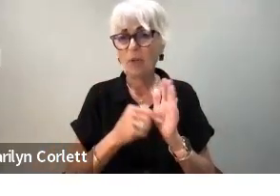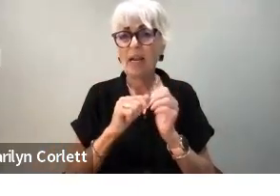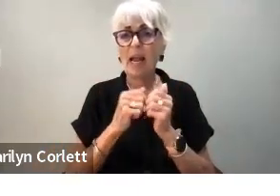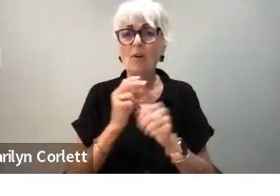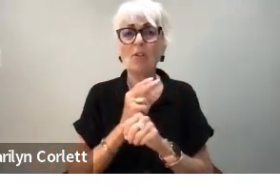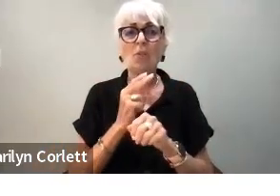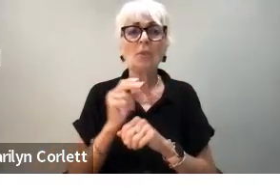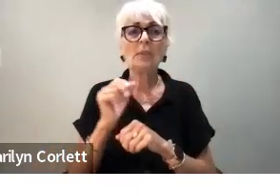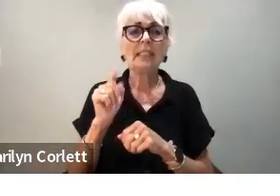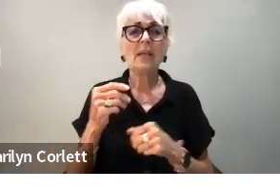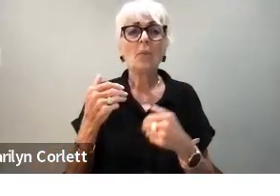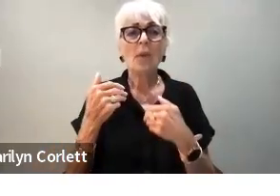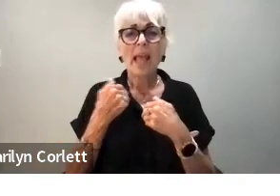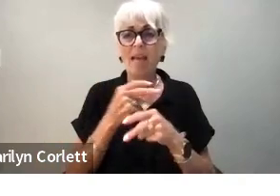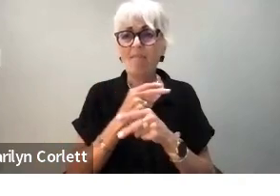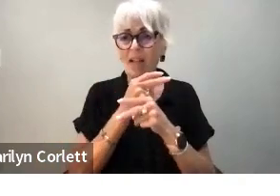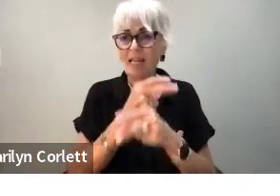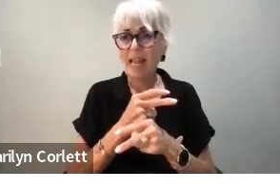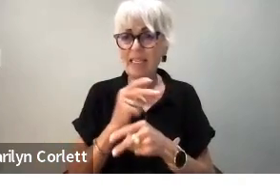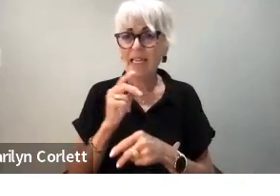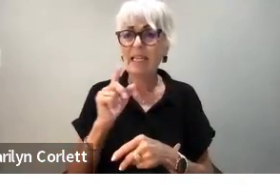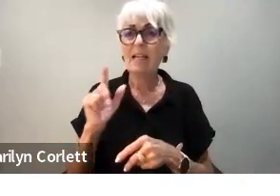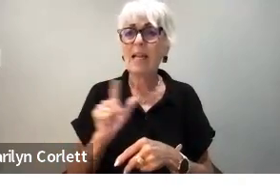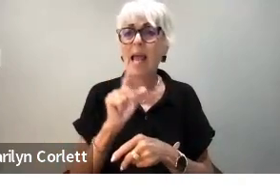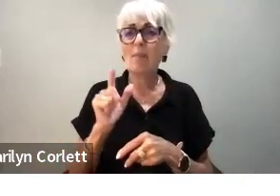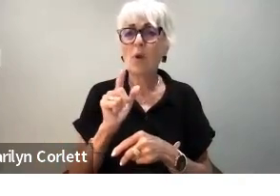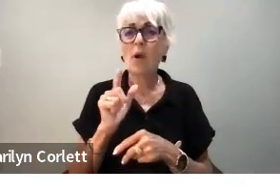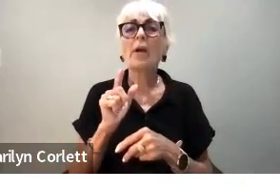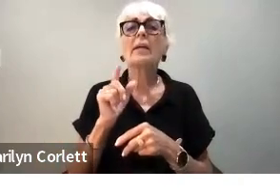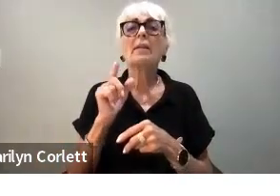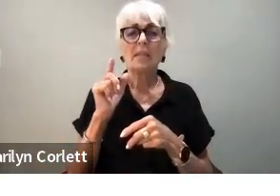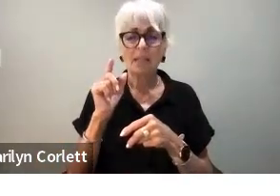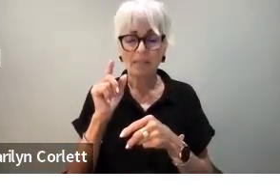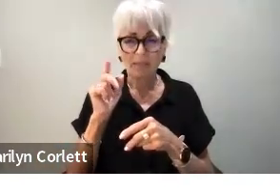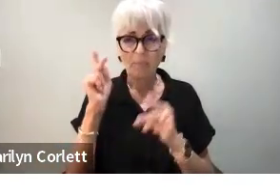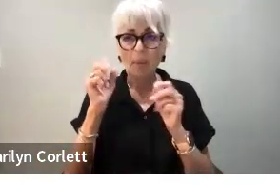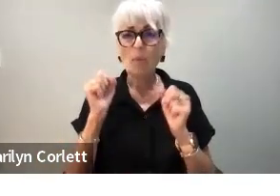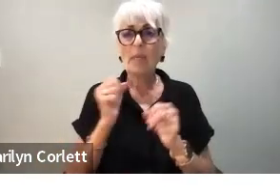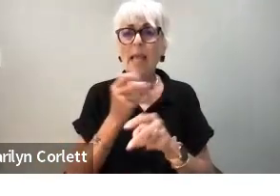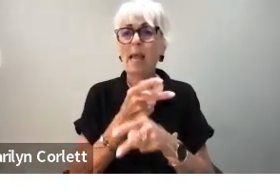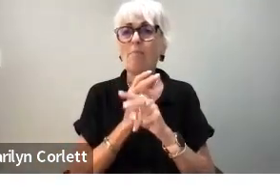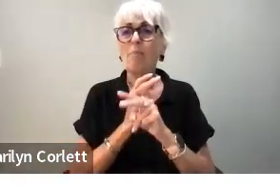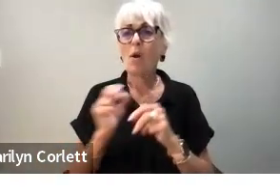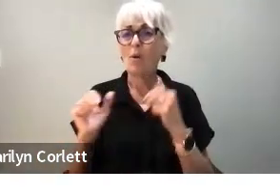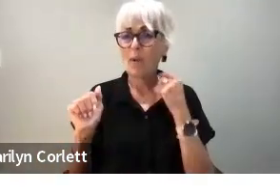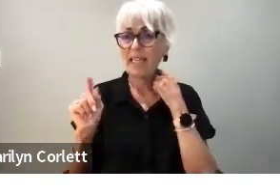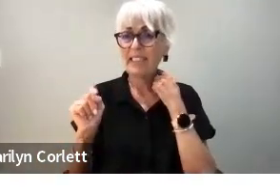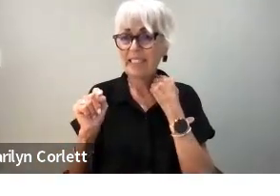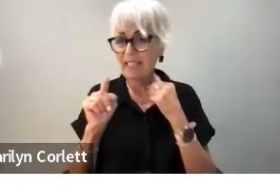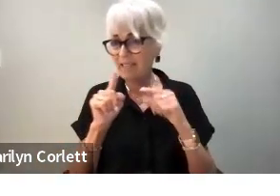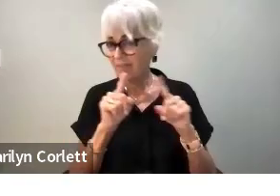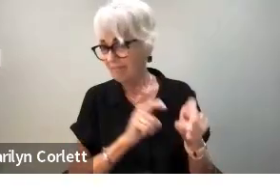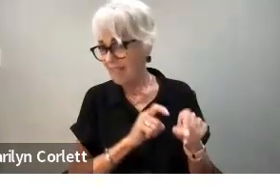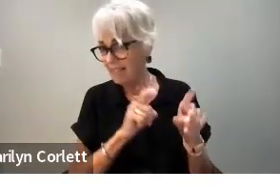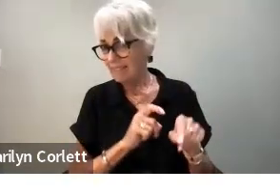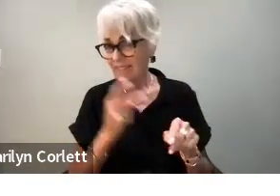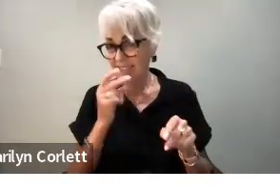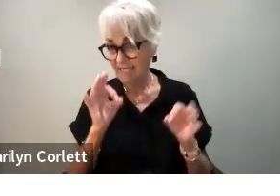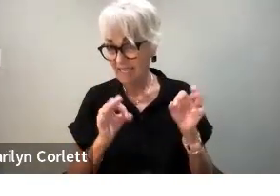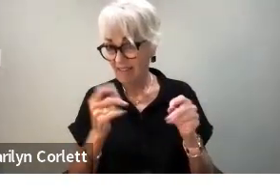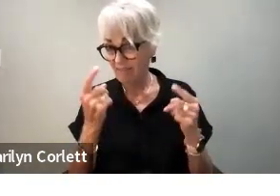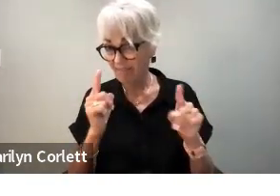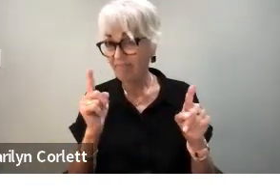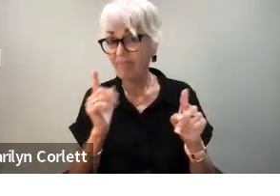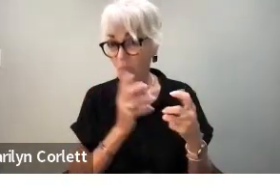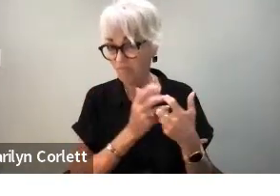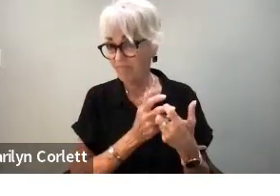loan program or a lending library where folks are allowed to borrow the AT and test out to see if it works for them.